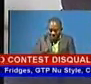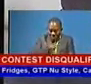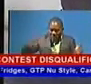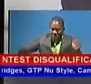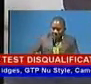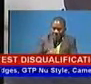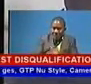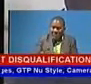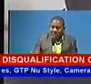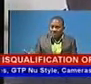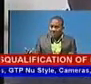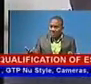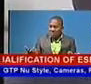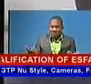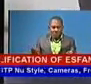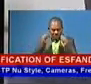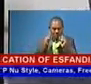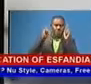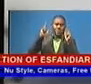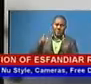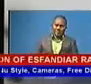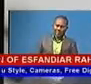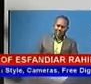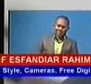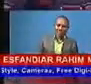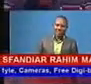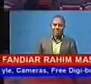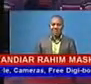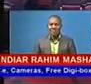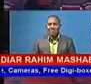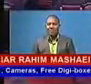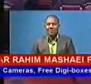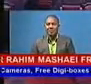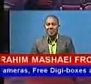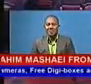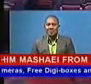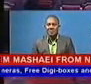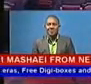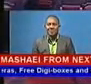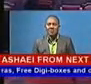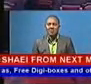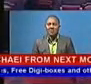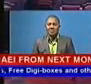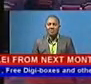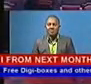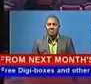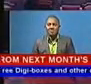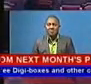with that categorization. It's an amazing proposition indeed. I think it should be soundly